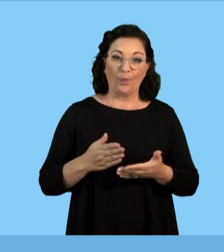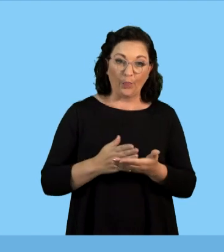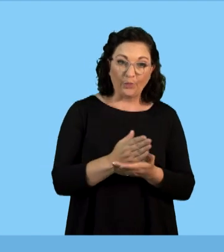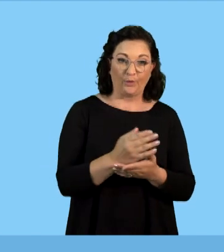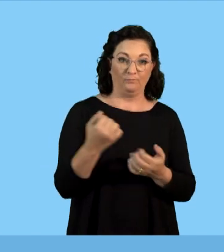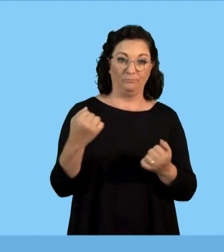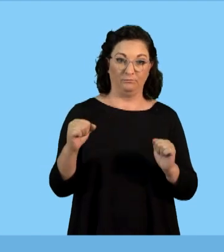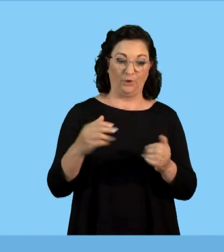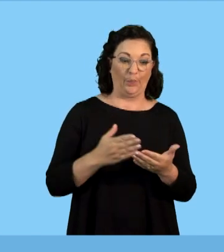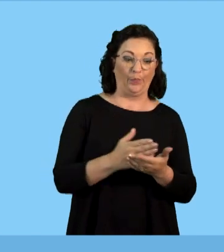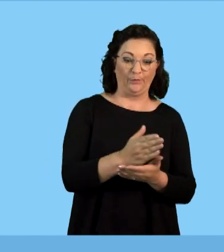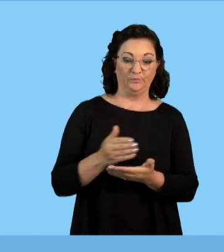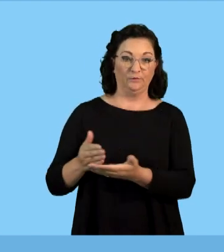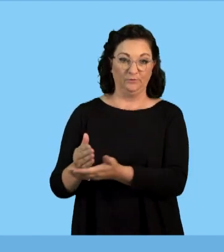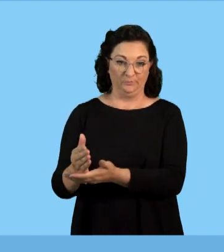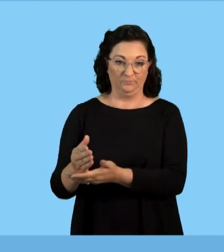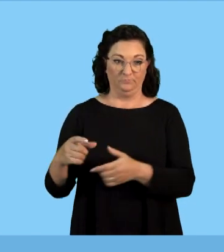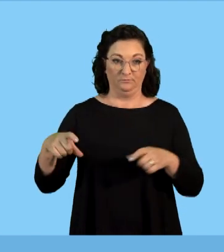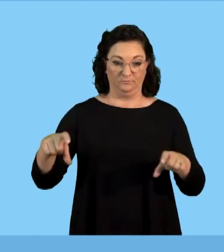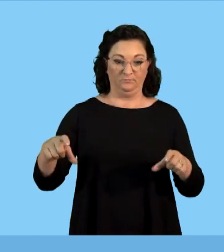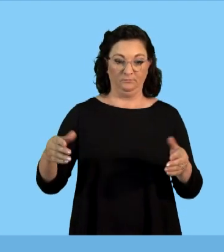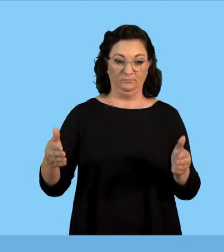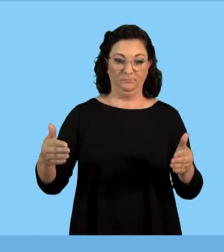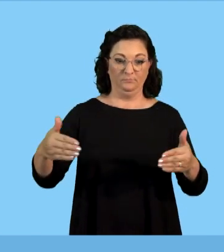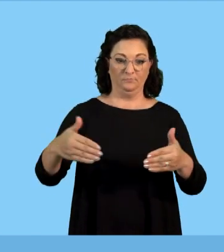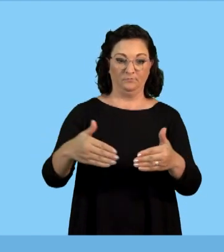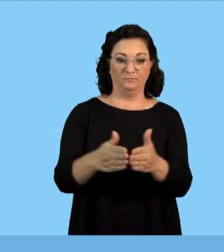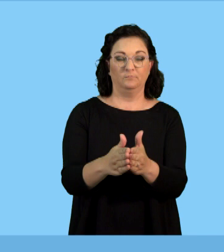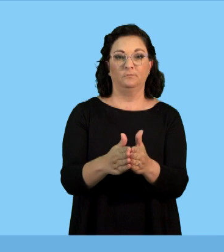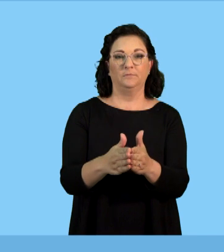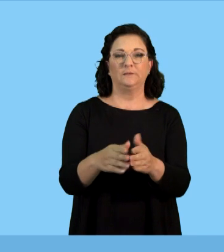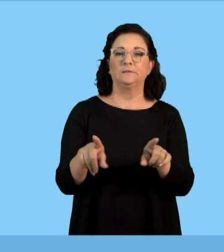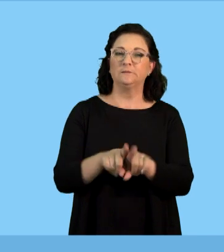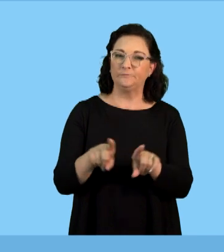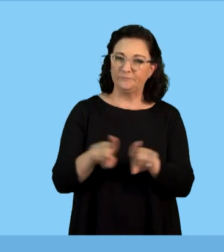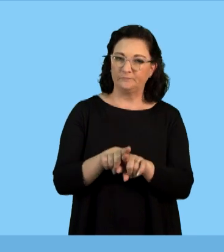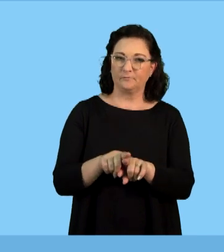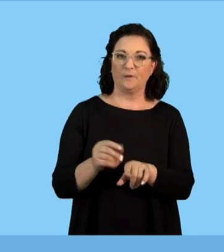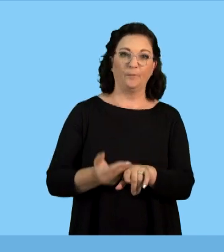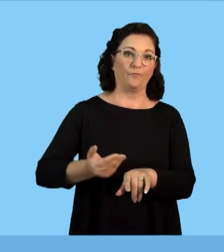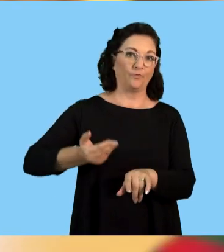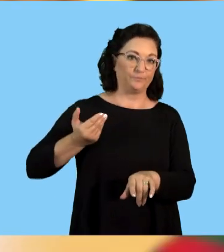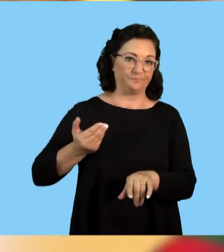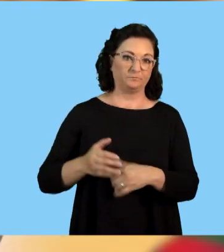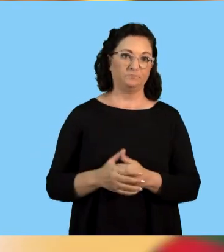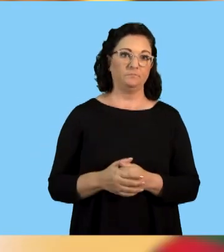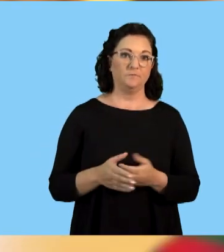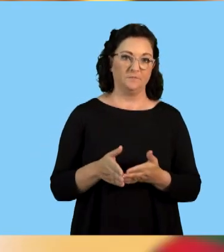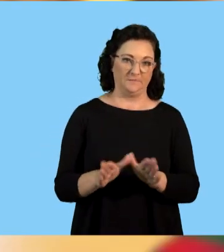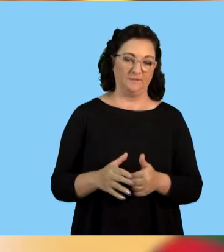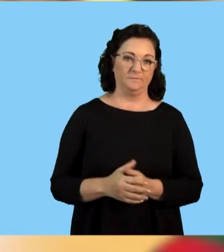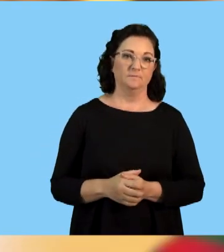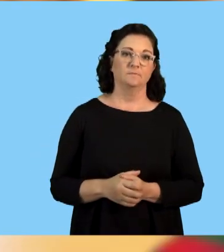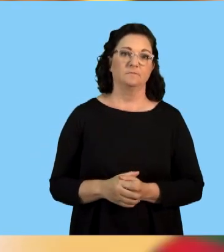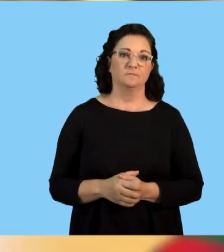these resistors, at this point, they're still going to add back together and be the same number that they were initially before